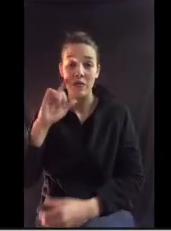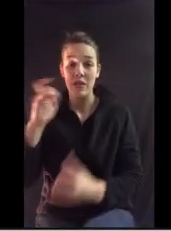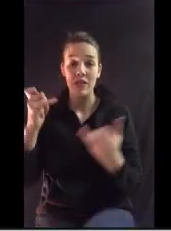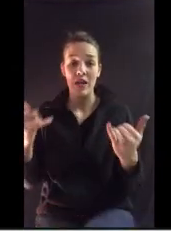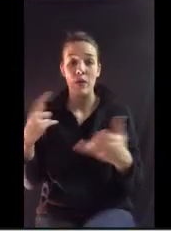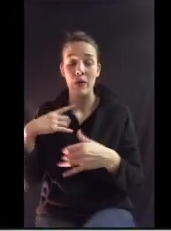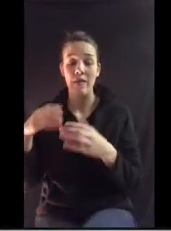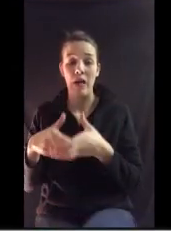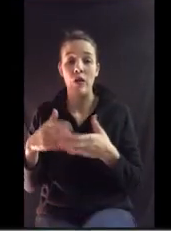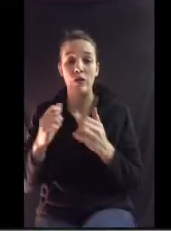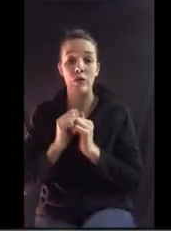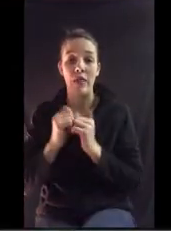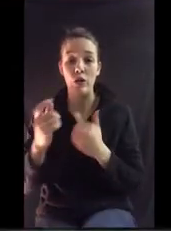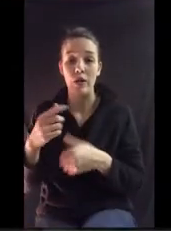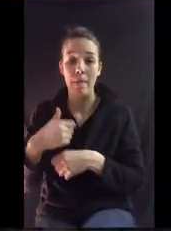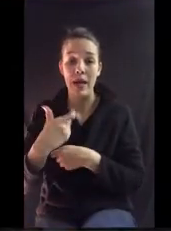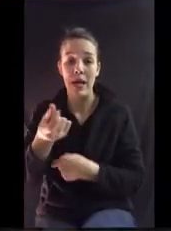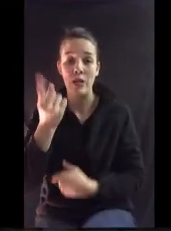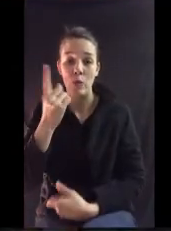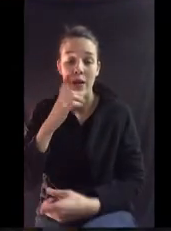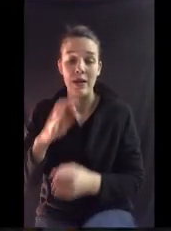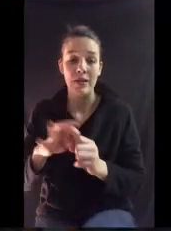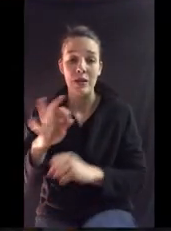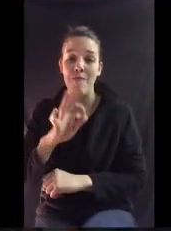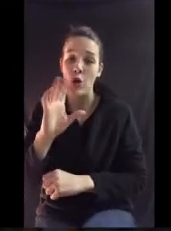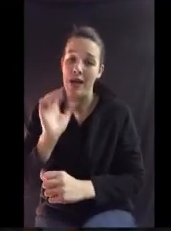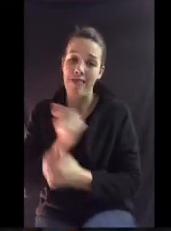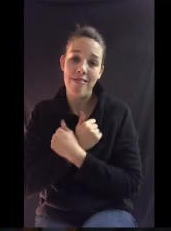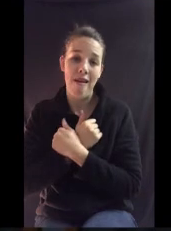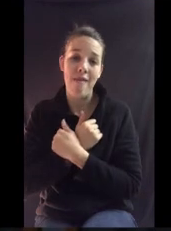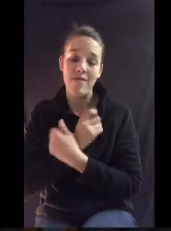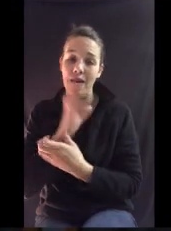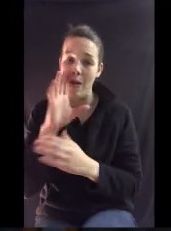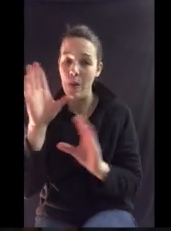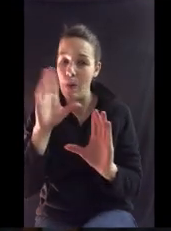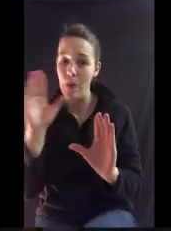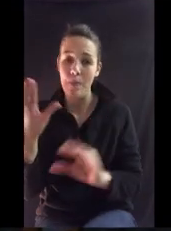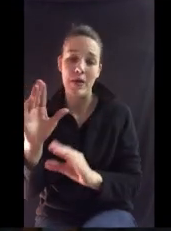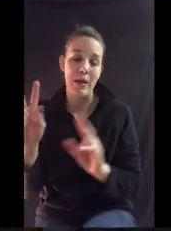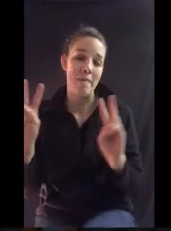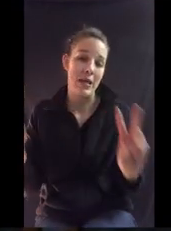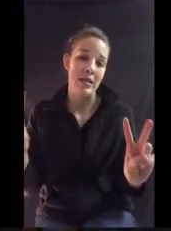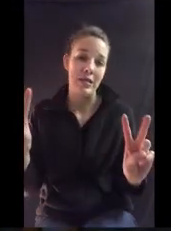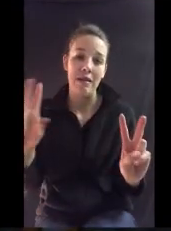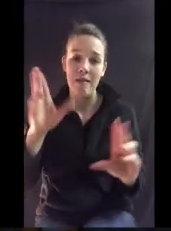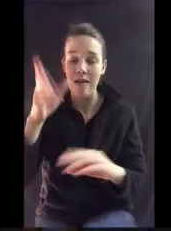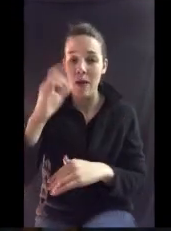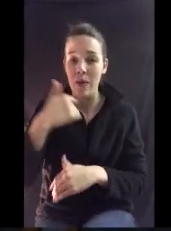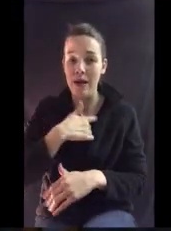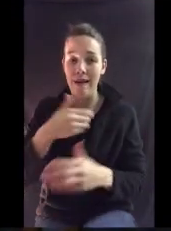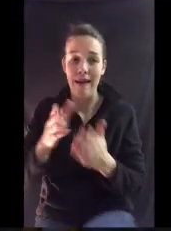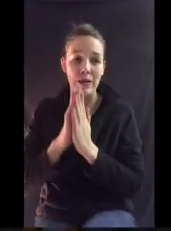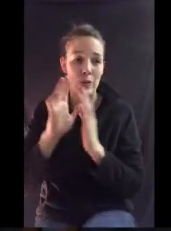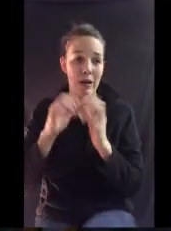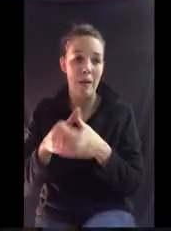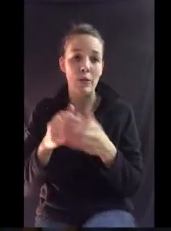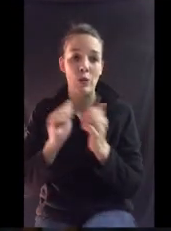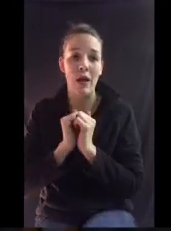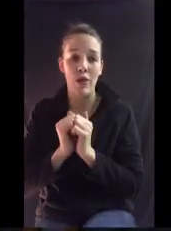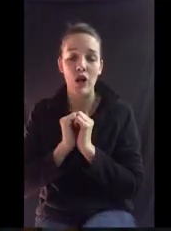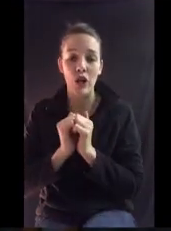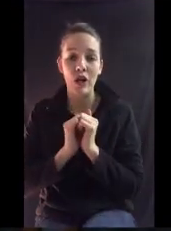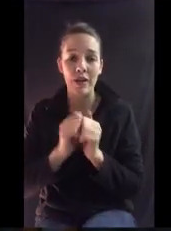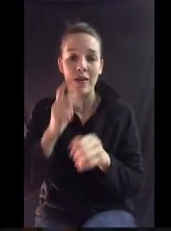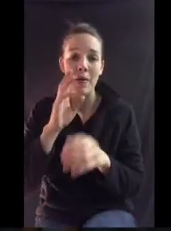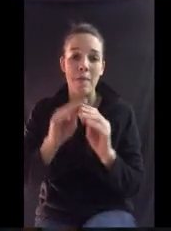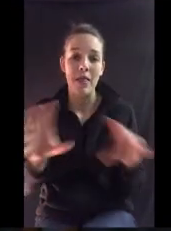God, we thank you for this day that we've gathered together to make us one in spirit and love and hope and peace. God, we just